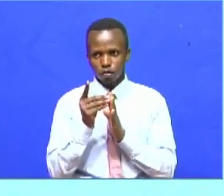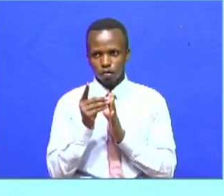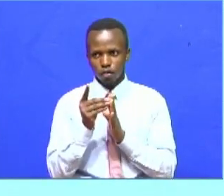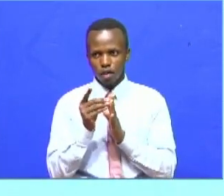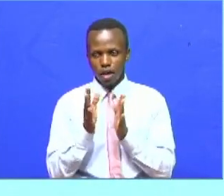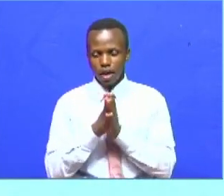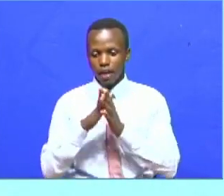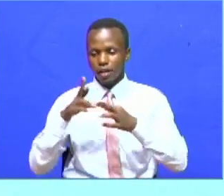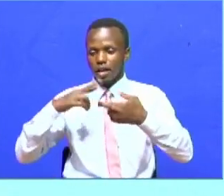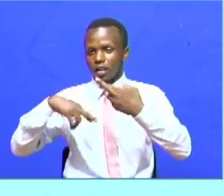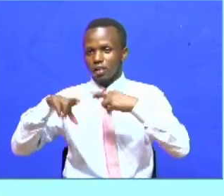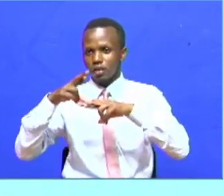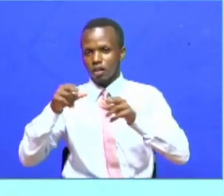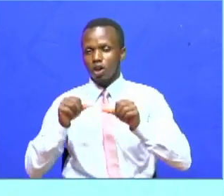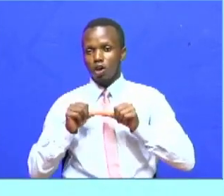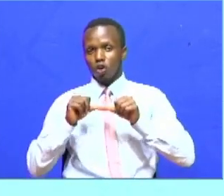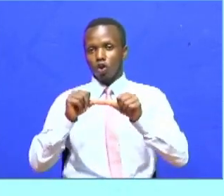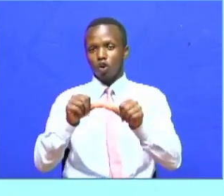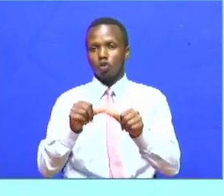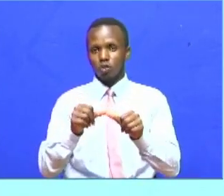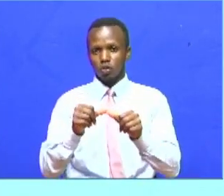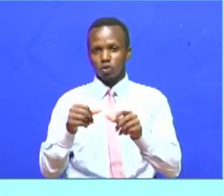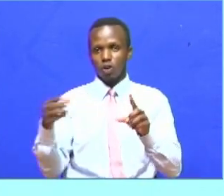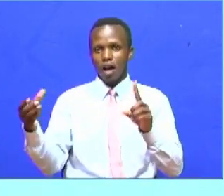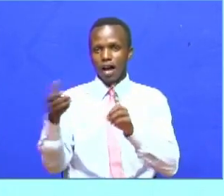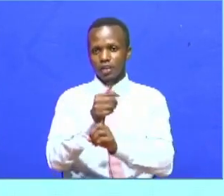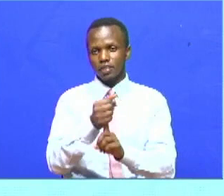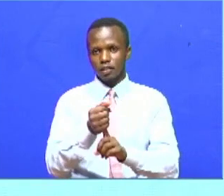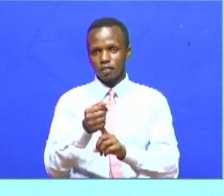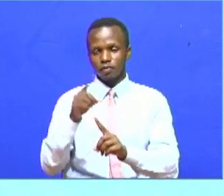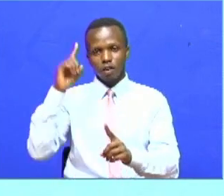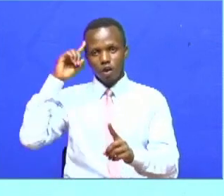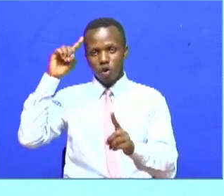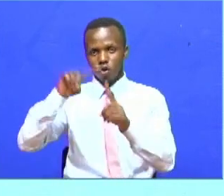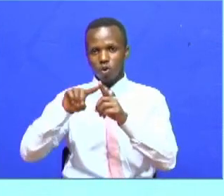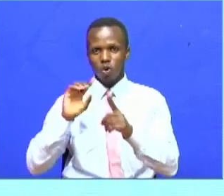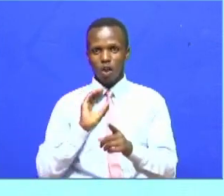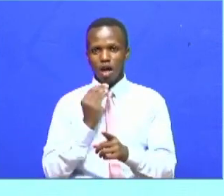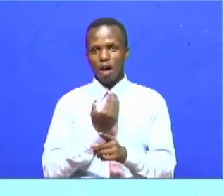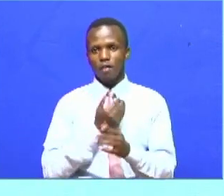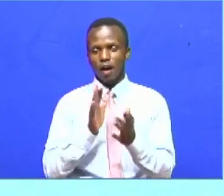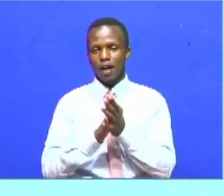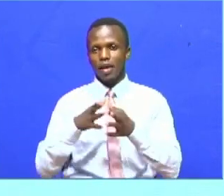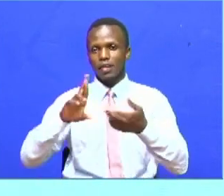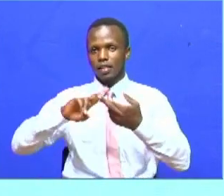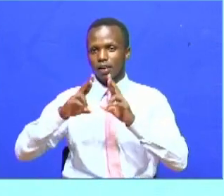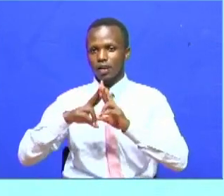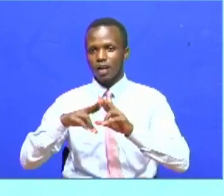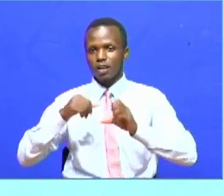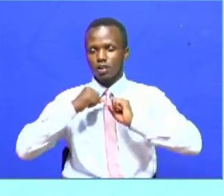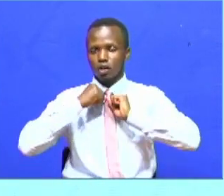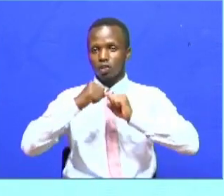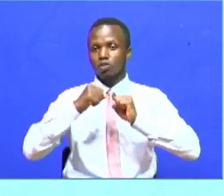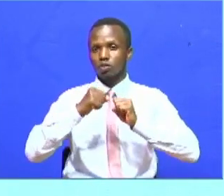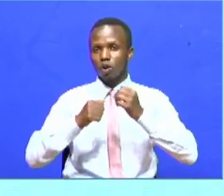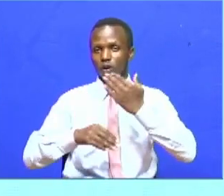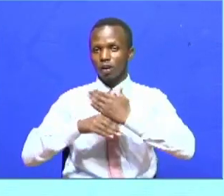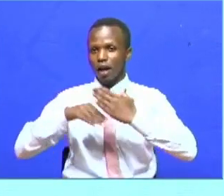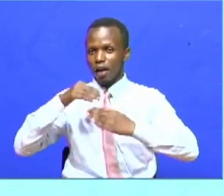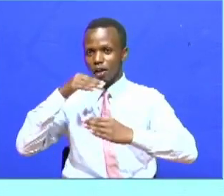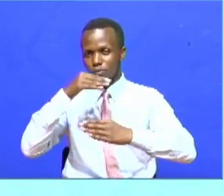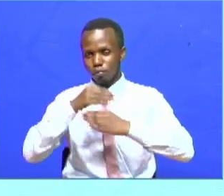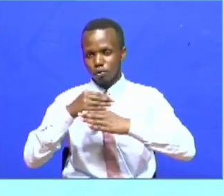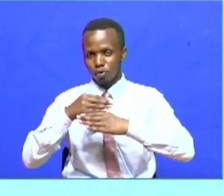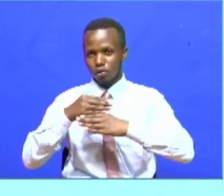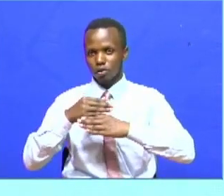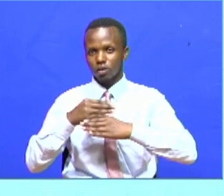rejuvenation. Continuously enrich our comprehensive strategic cooperative partnership and jointly build an even closer